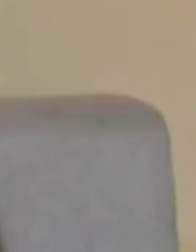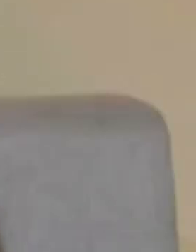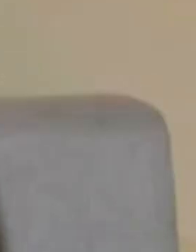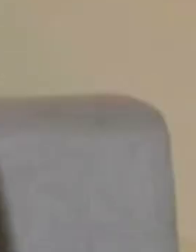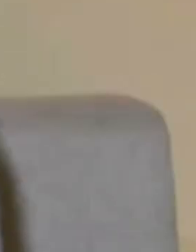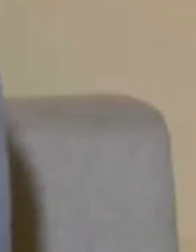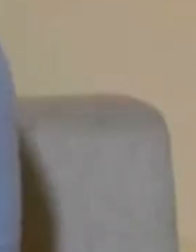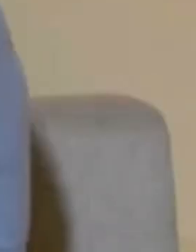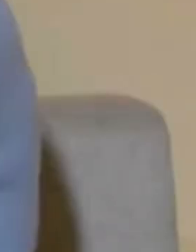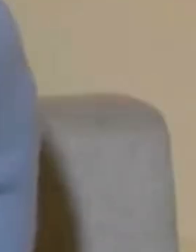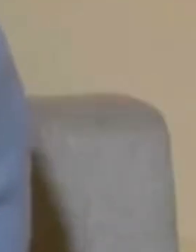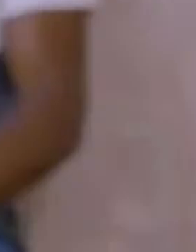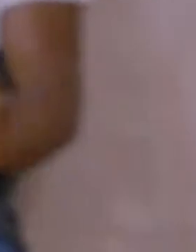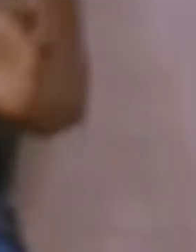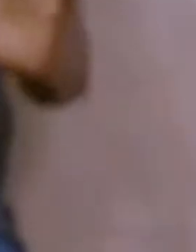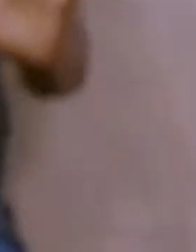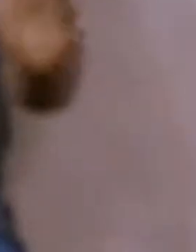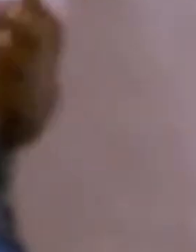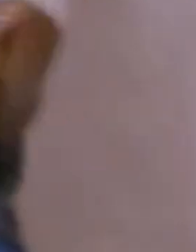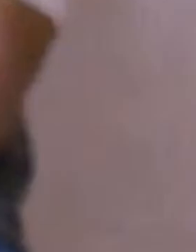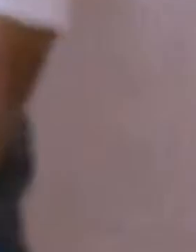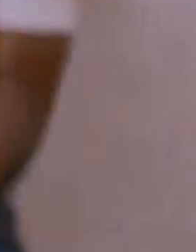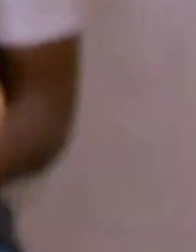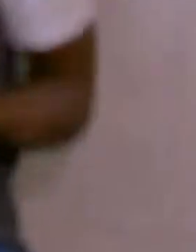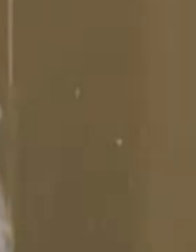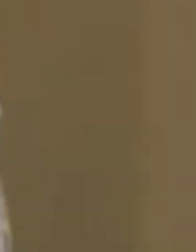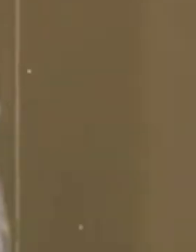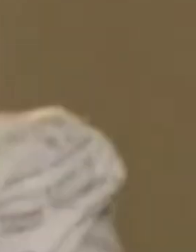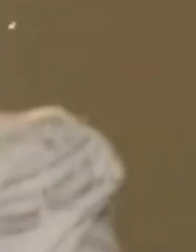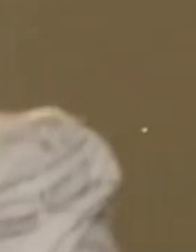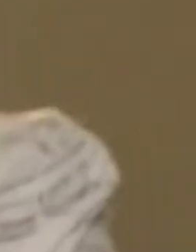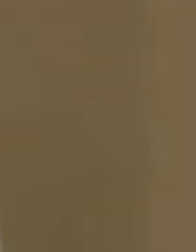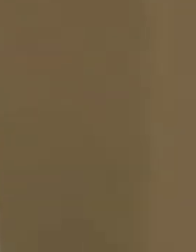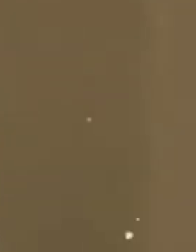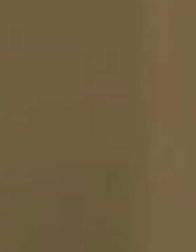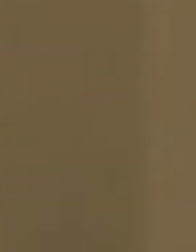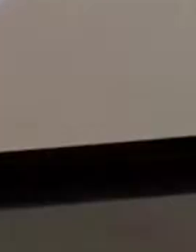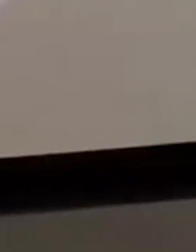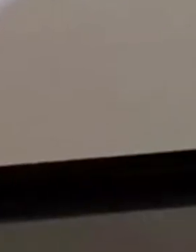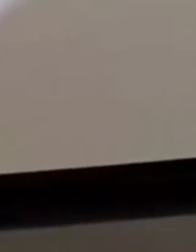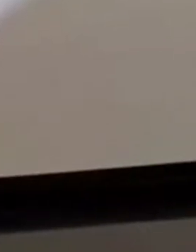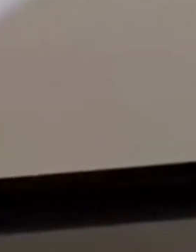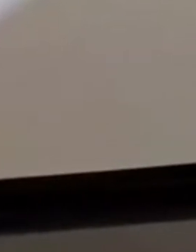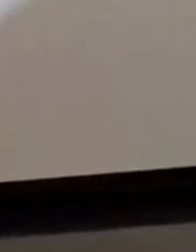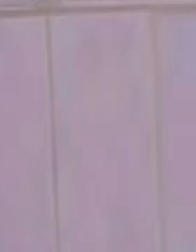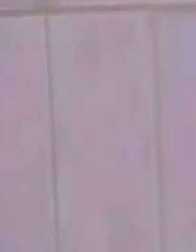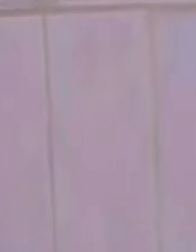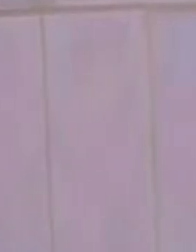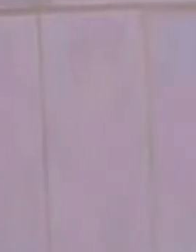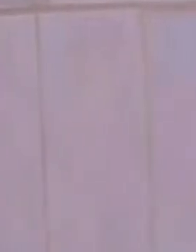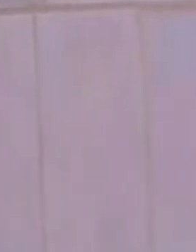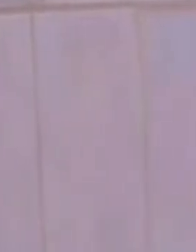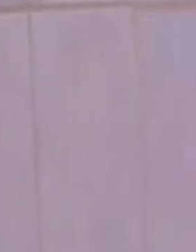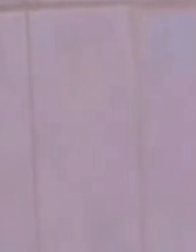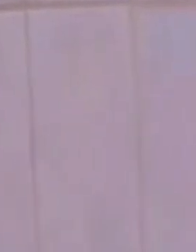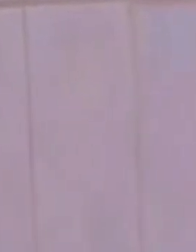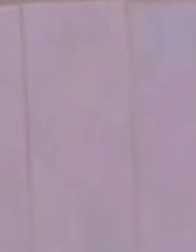All up a ground, if I did it, I will love you the same, baby.